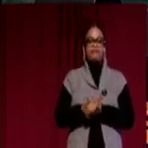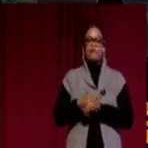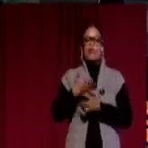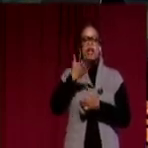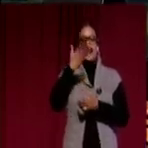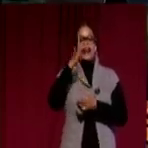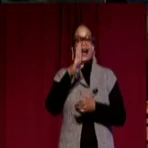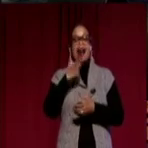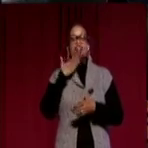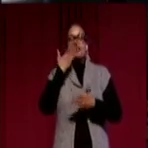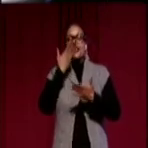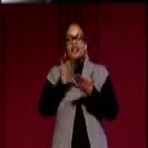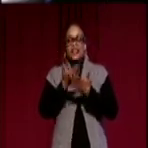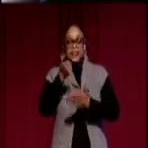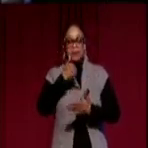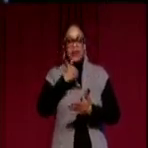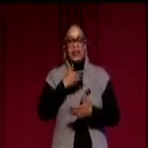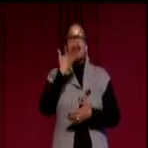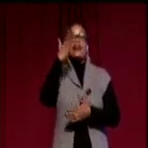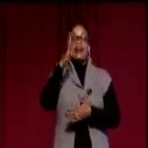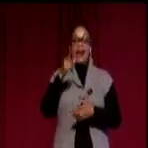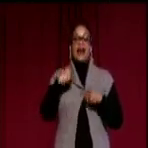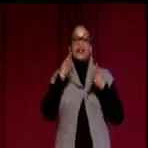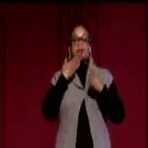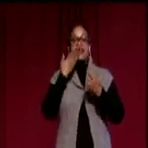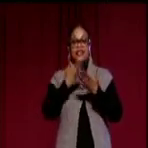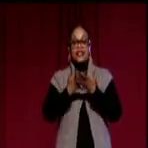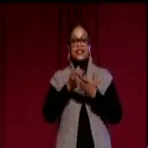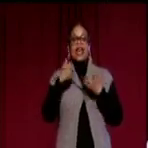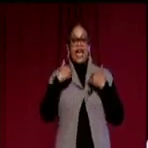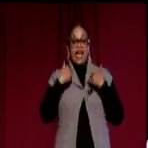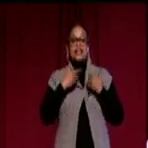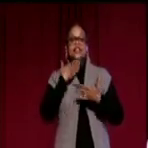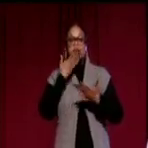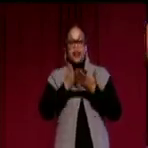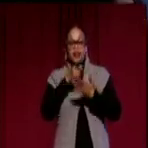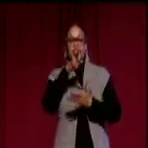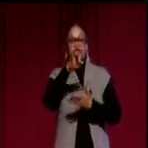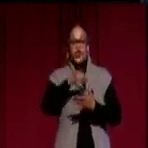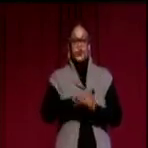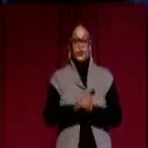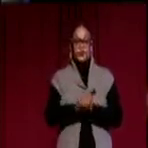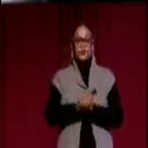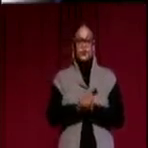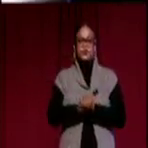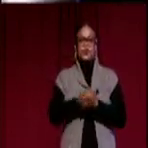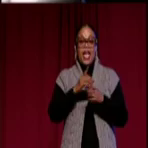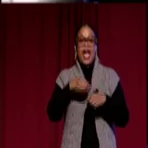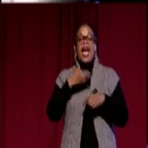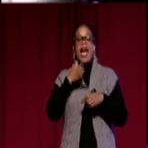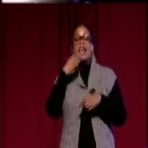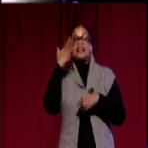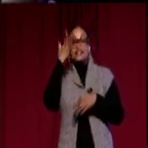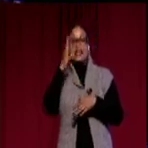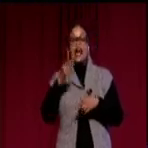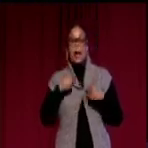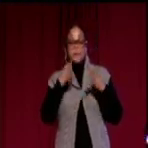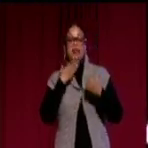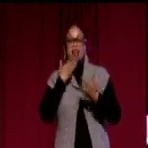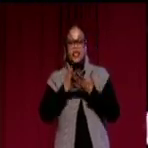to me. God been good to me. Has he been good to you? Has he been good to